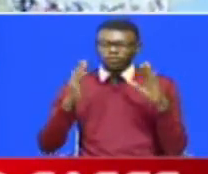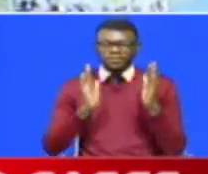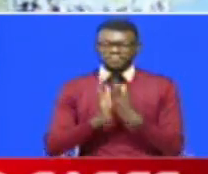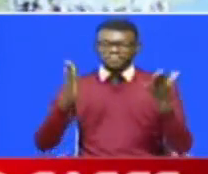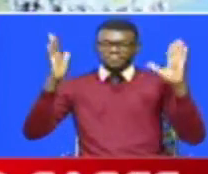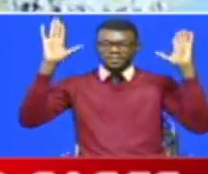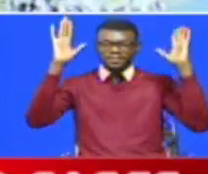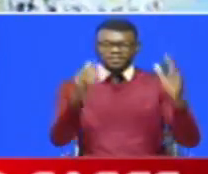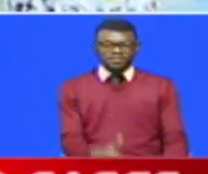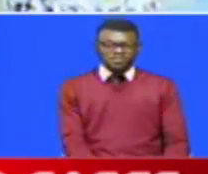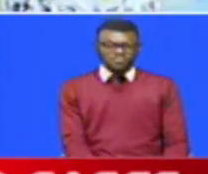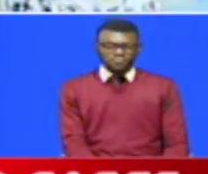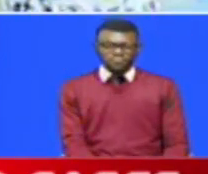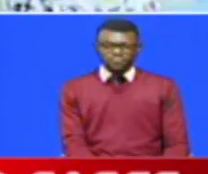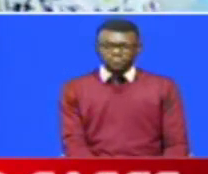congratulations.